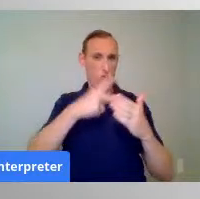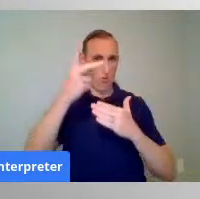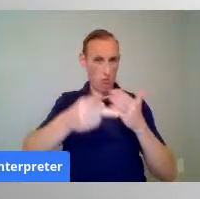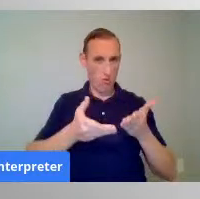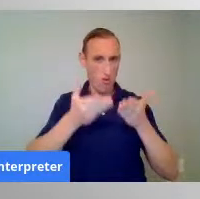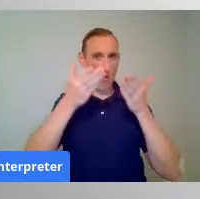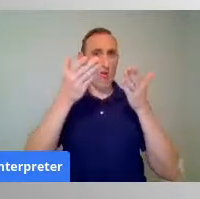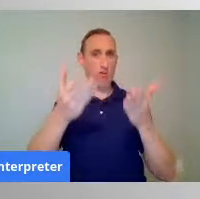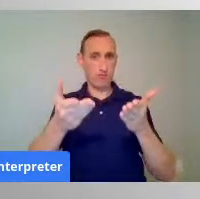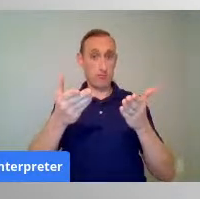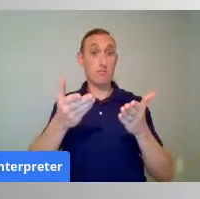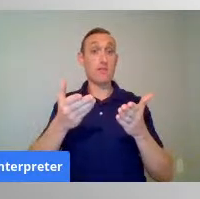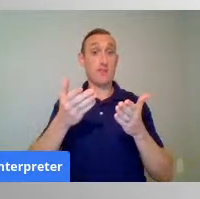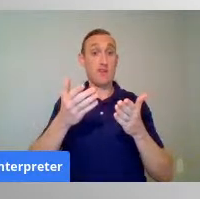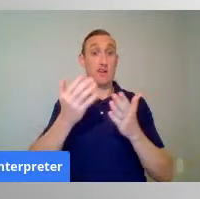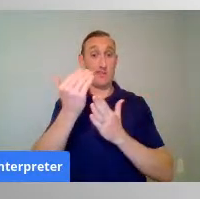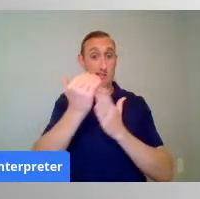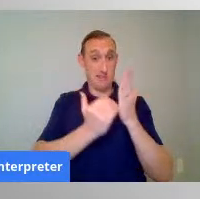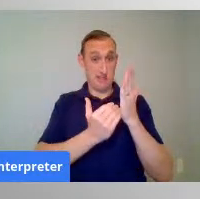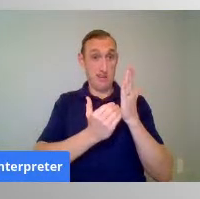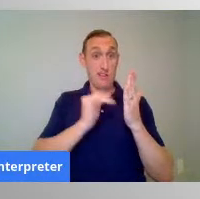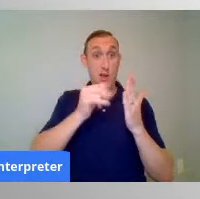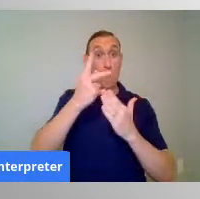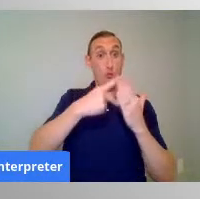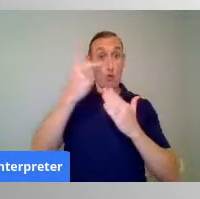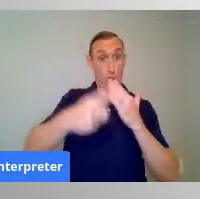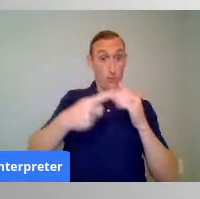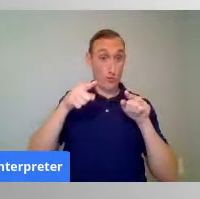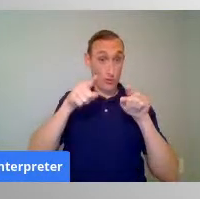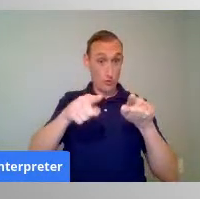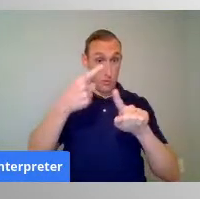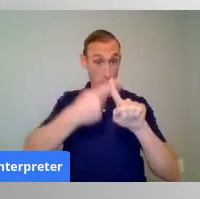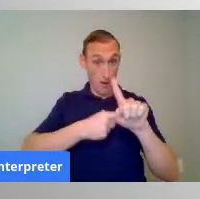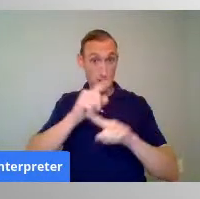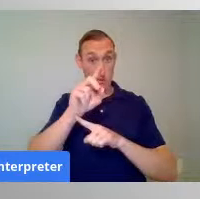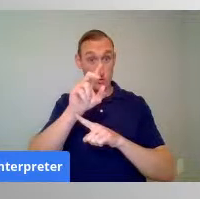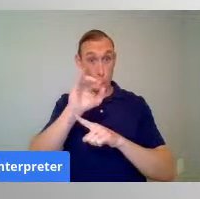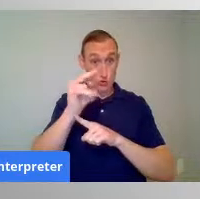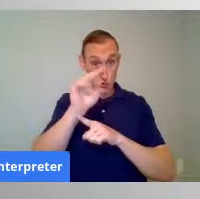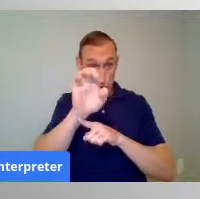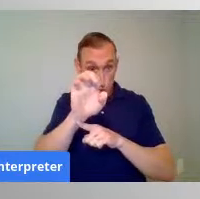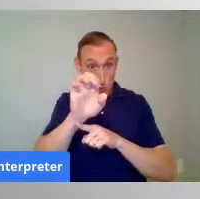program just that was held in the month of June cost us over